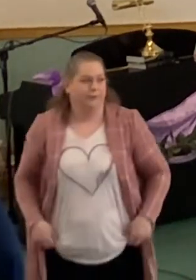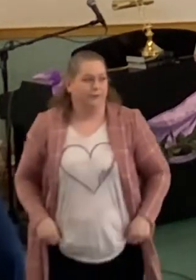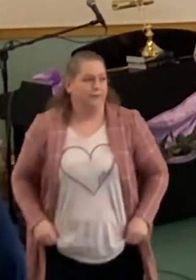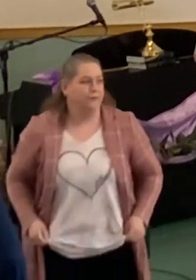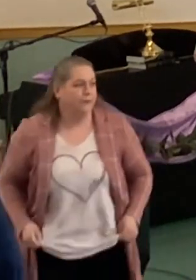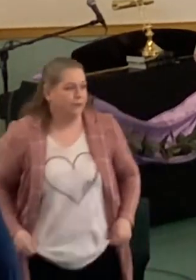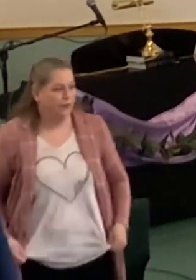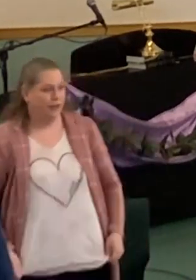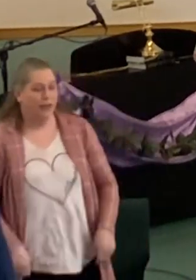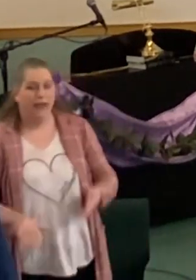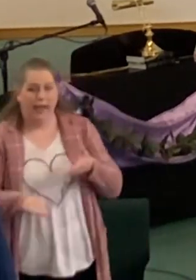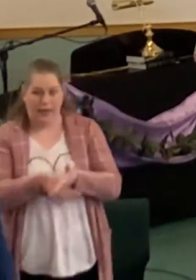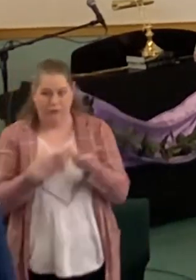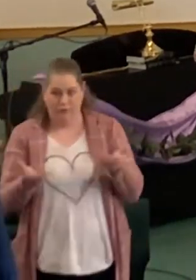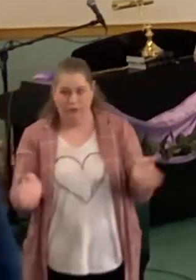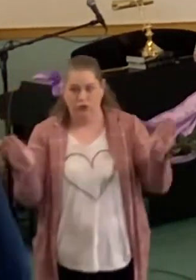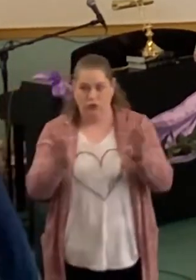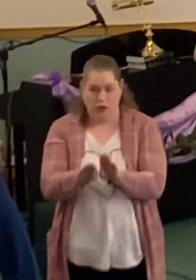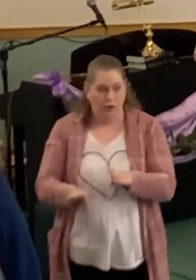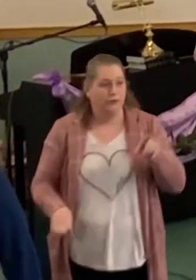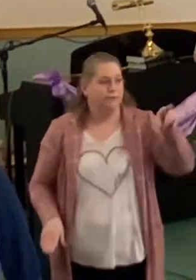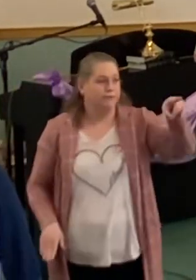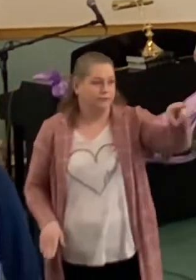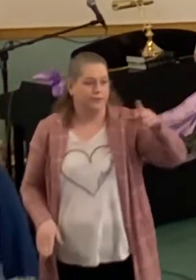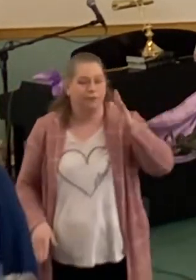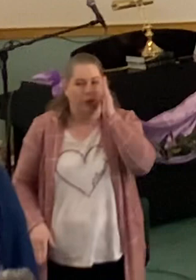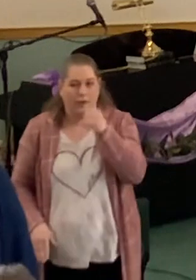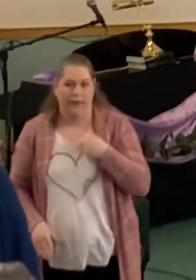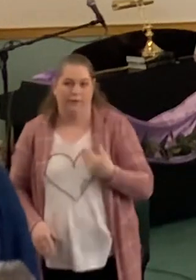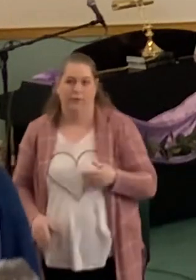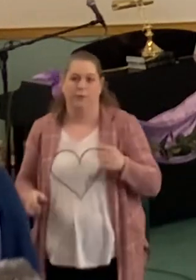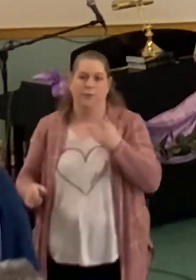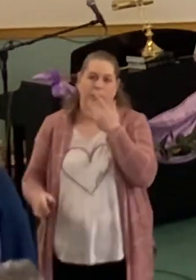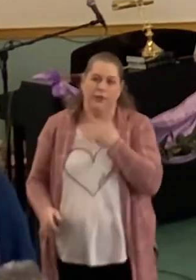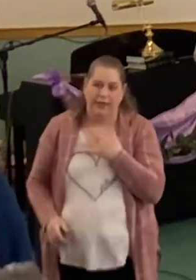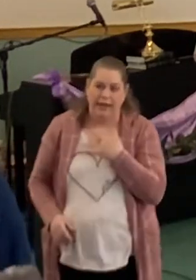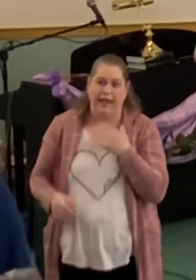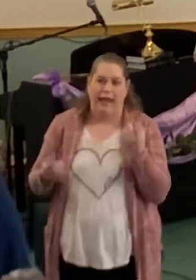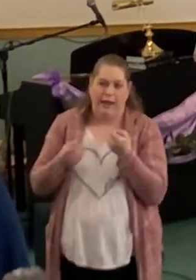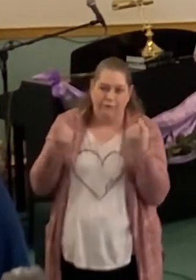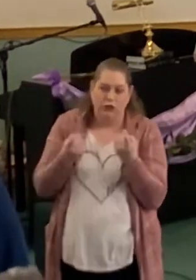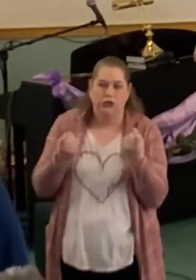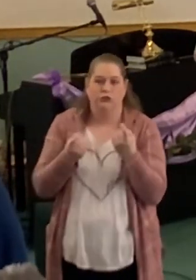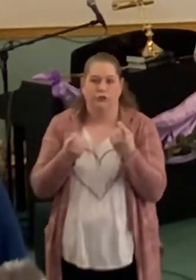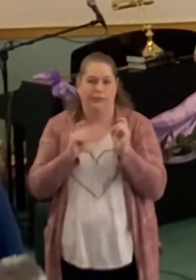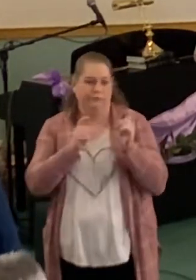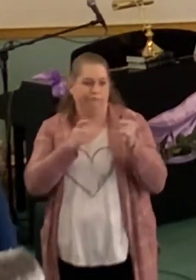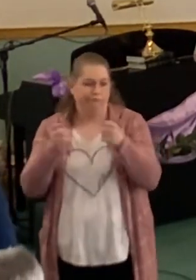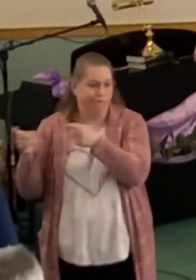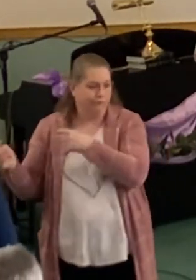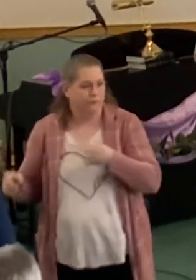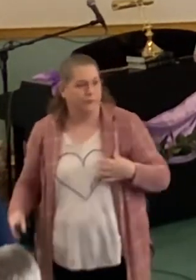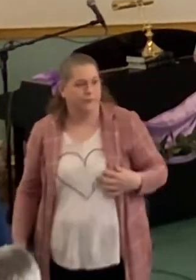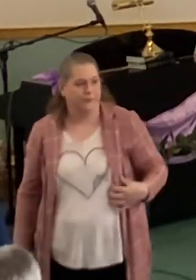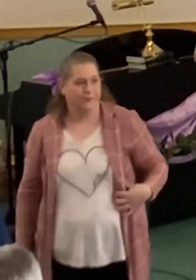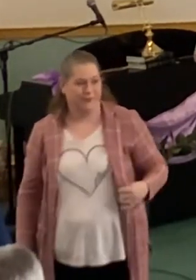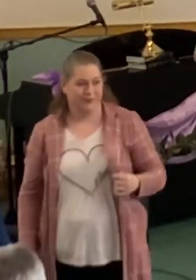And then after the benediction, I think Judy has birthdays and anniversary treats for us.